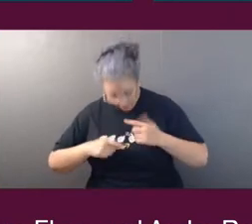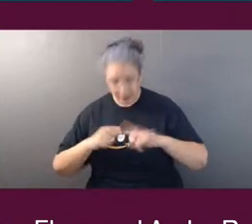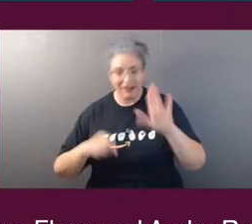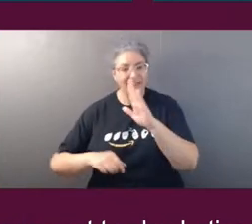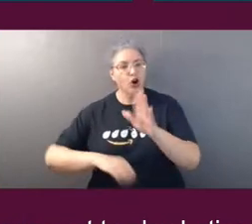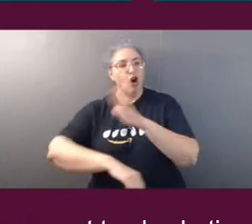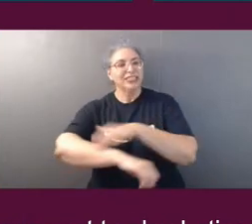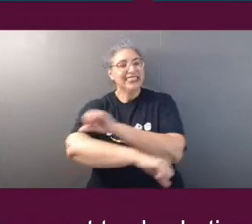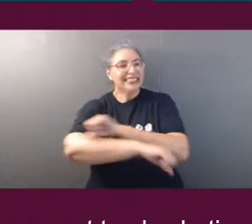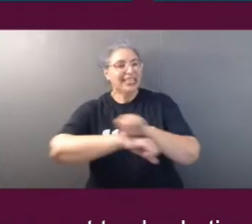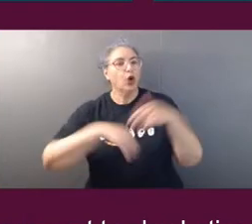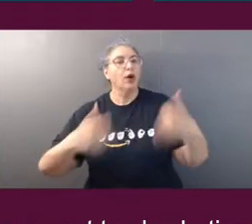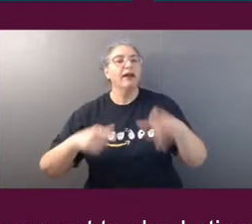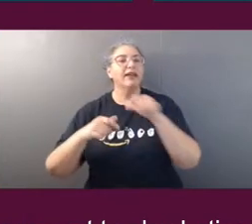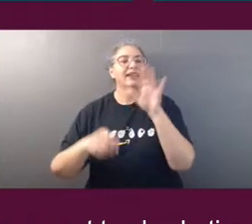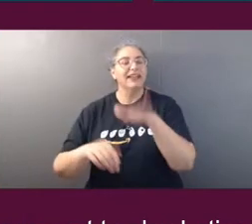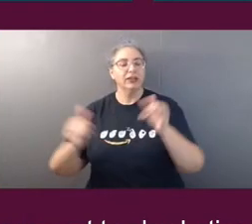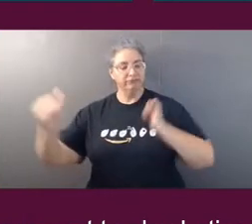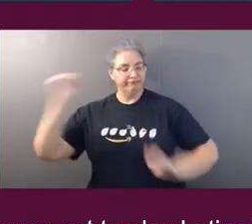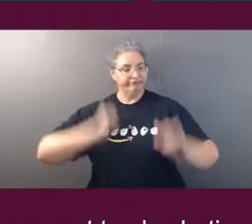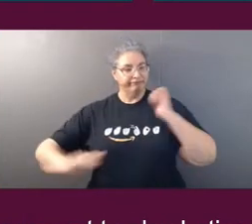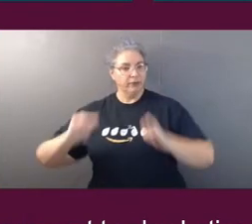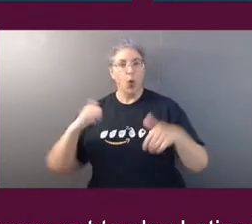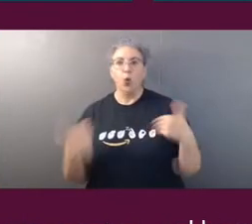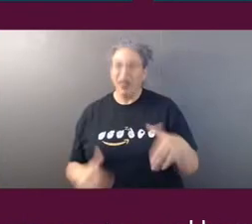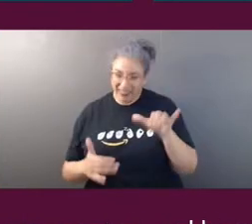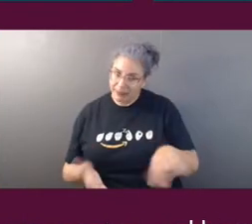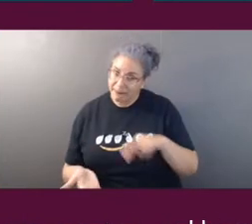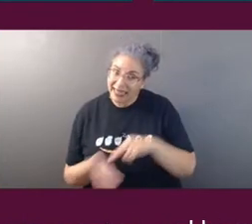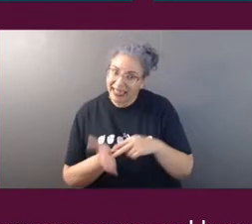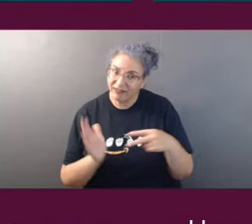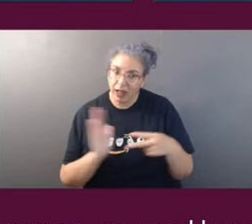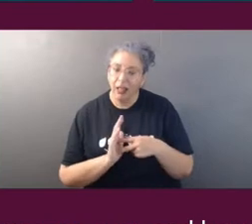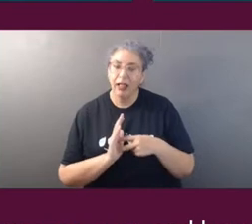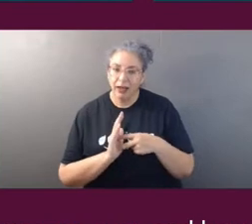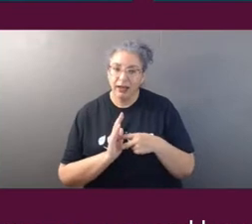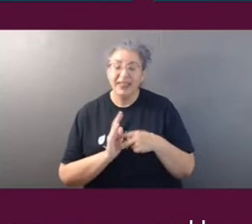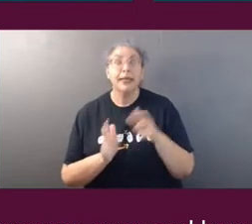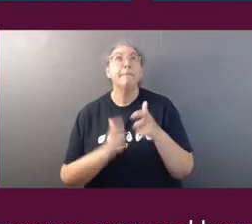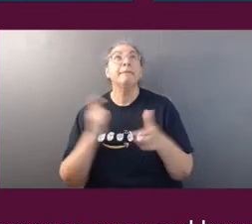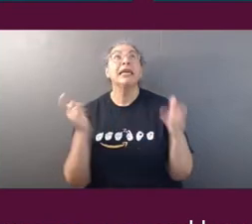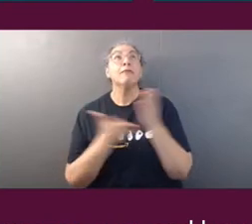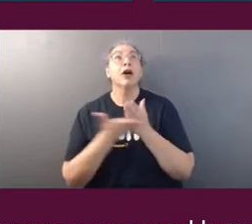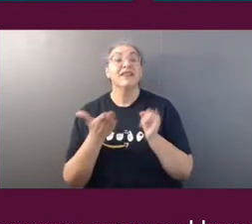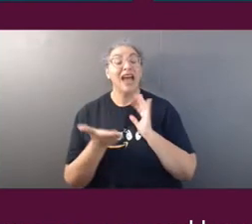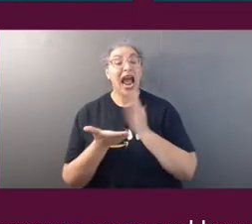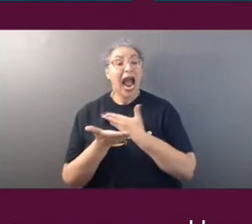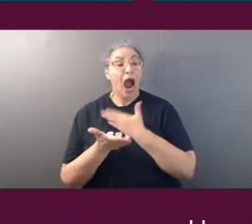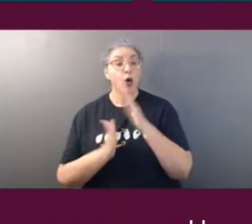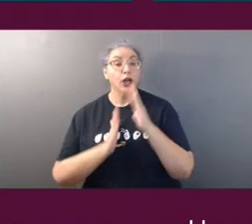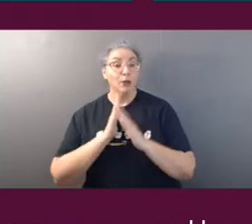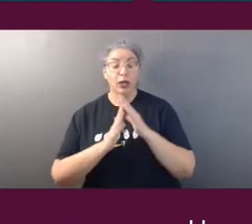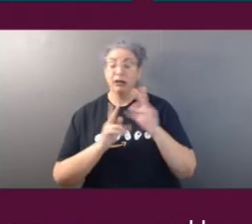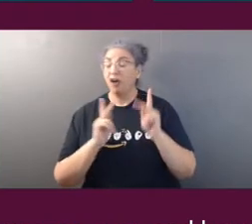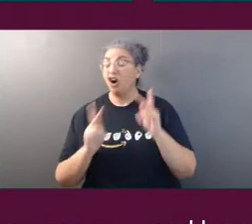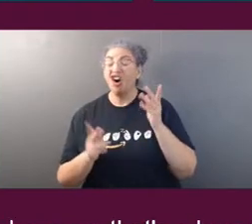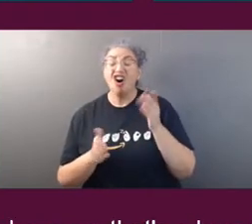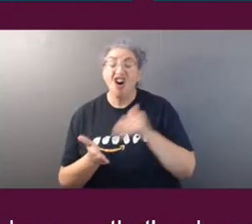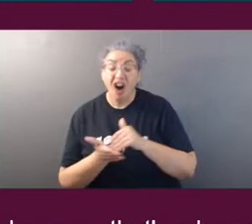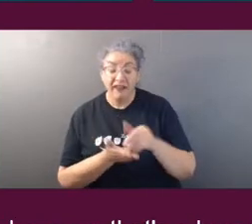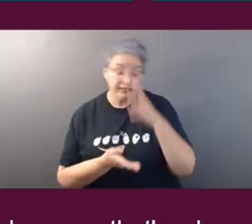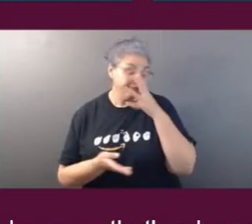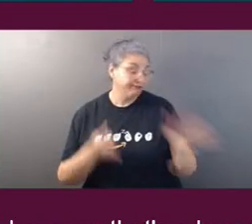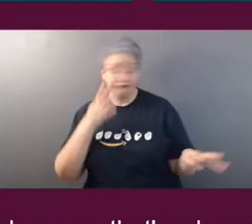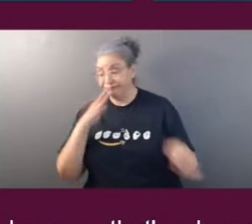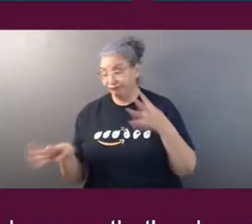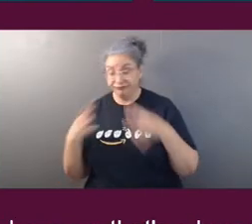and how meaningful it was for them to be able to do so, because that's a huge part of our community that is often overlooked. So all of those things,